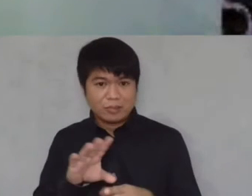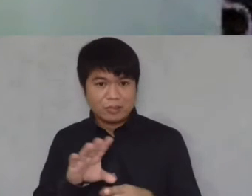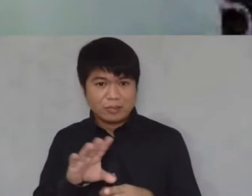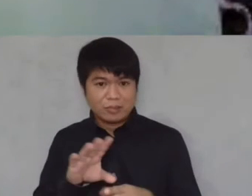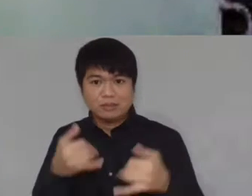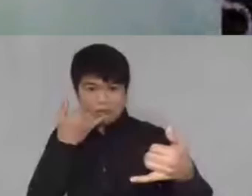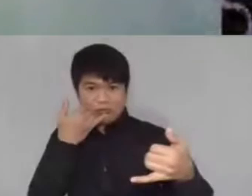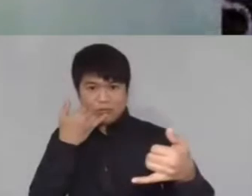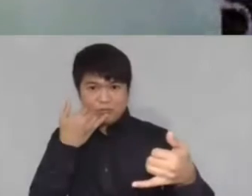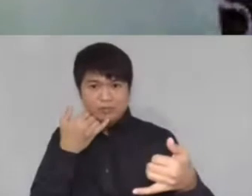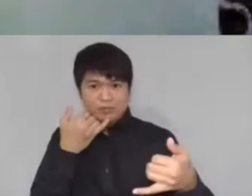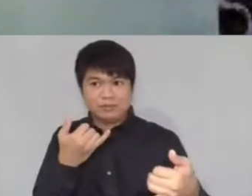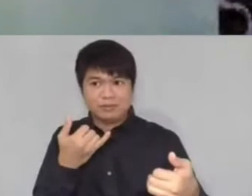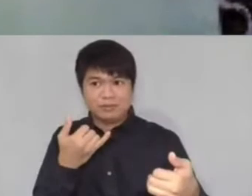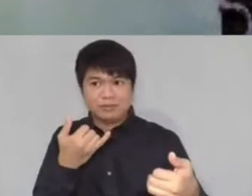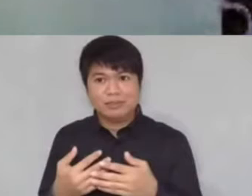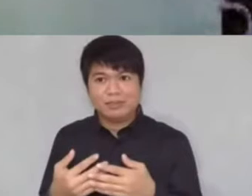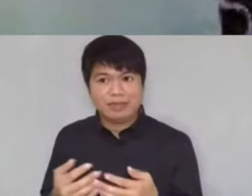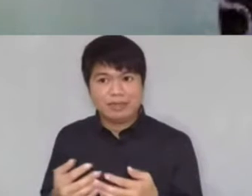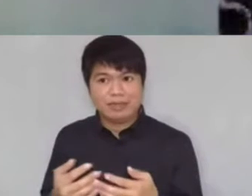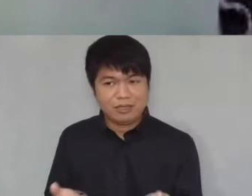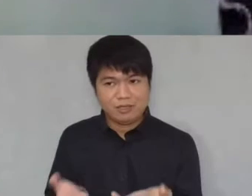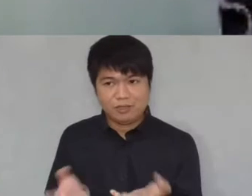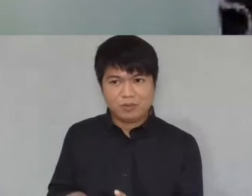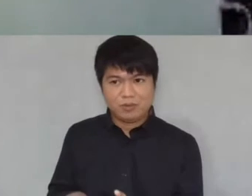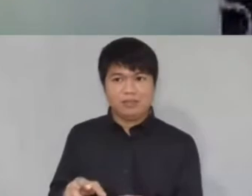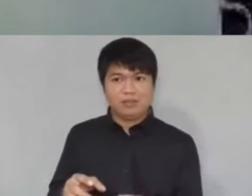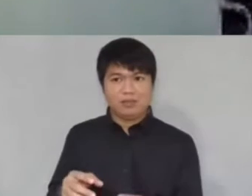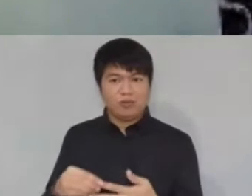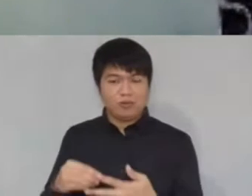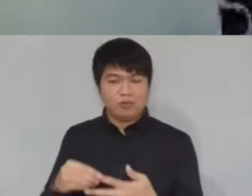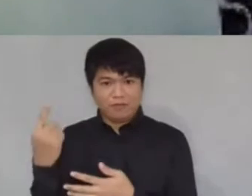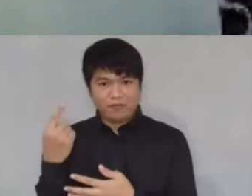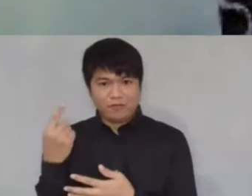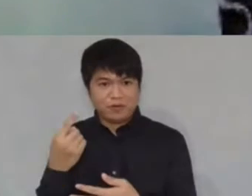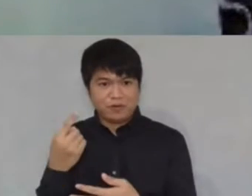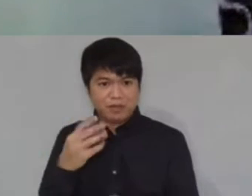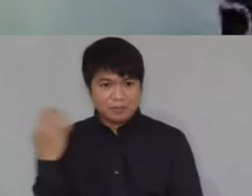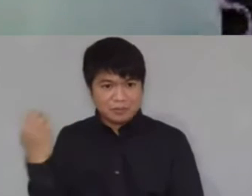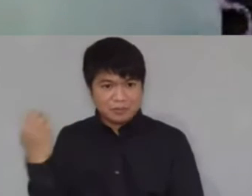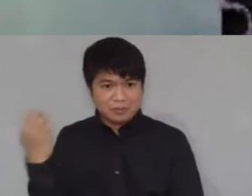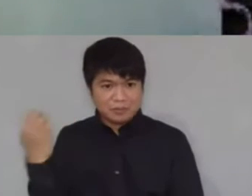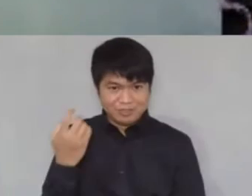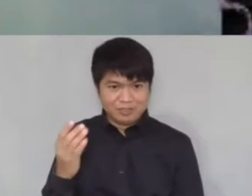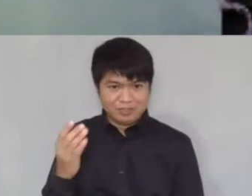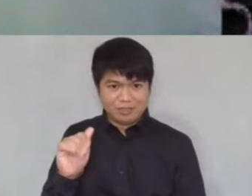even telephone call, which we discourage, except in emergency cases, and